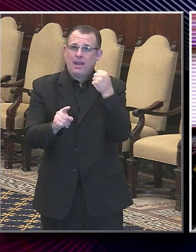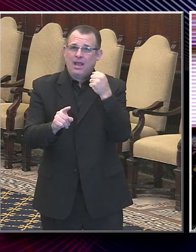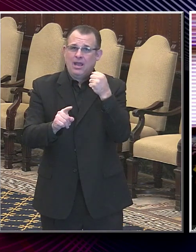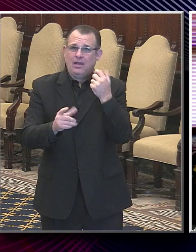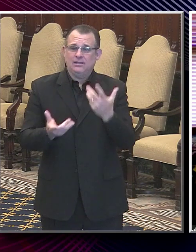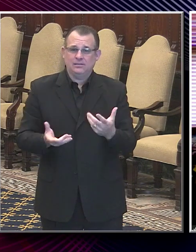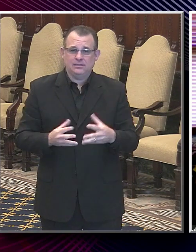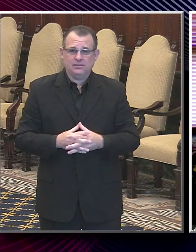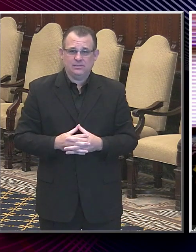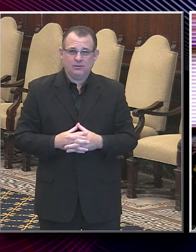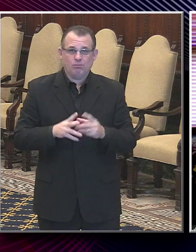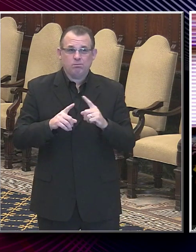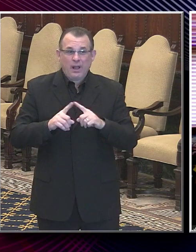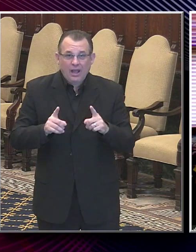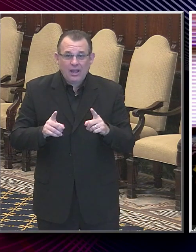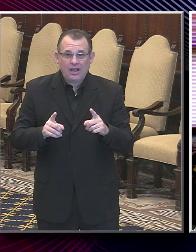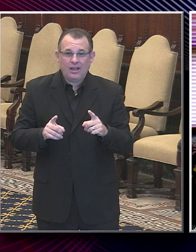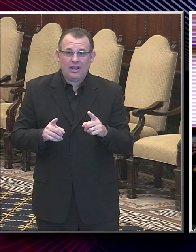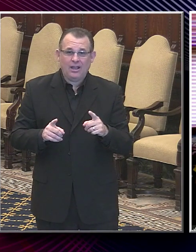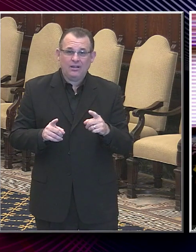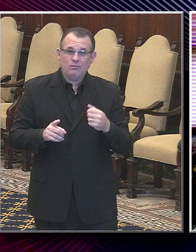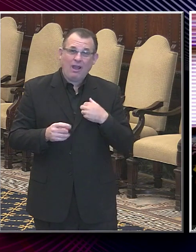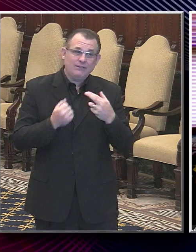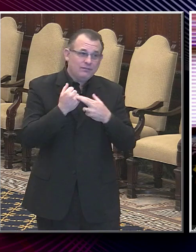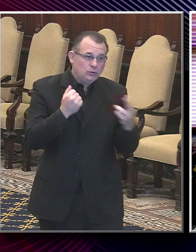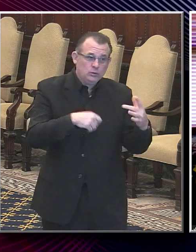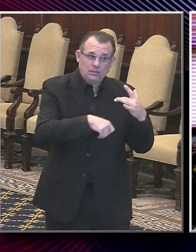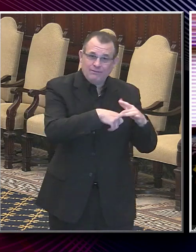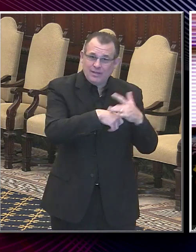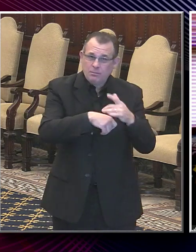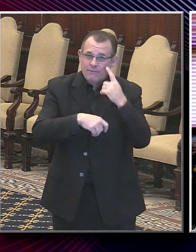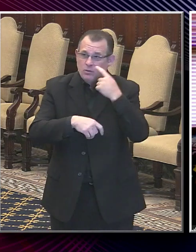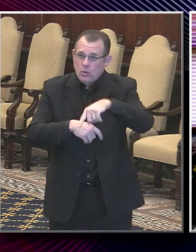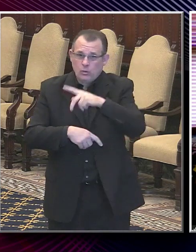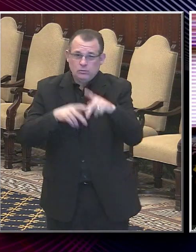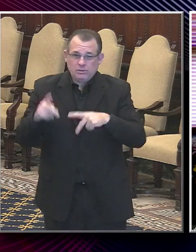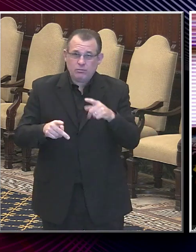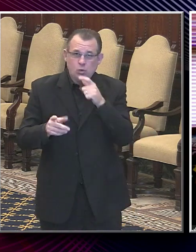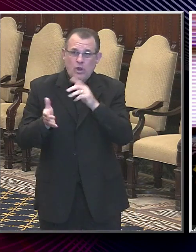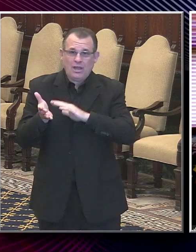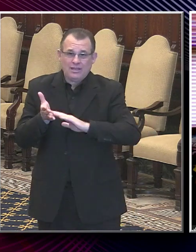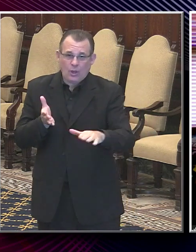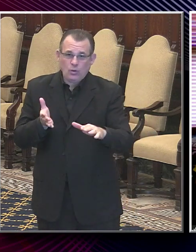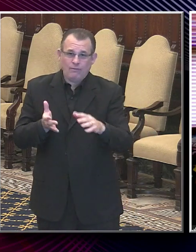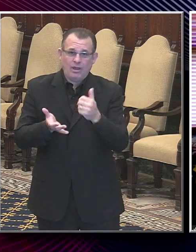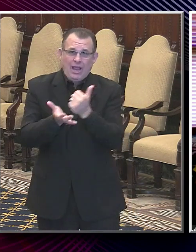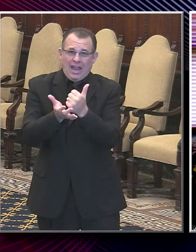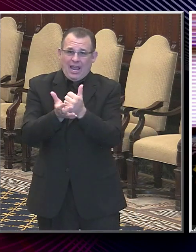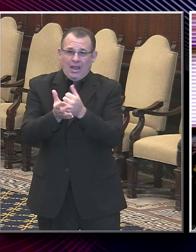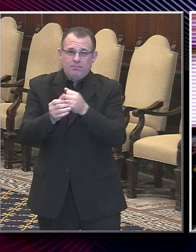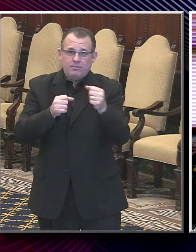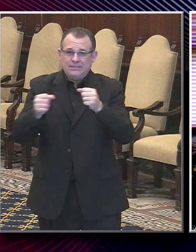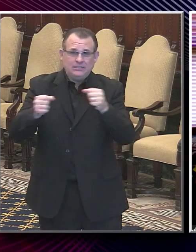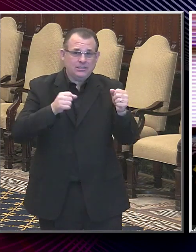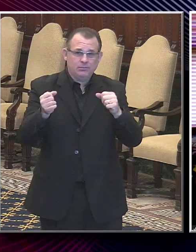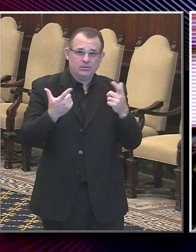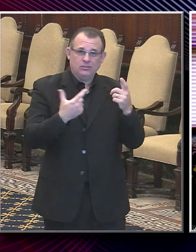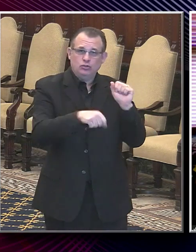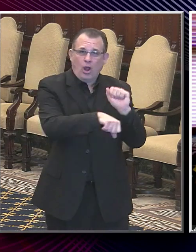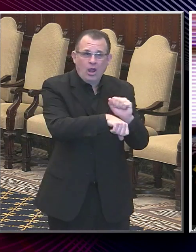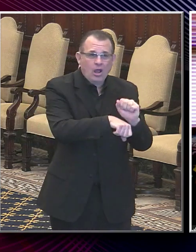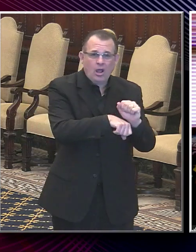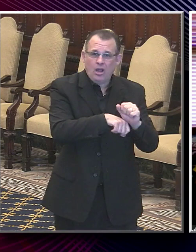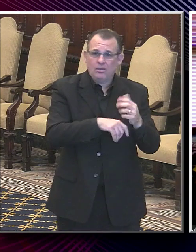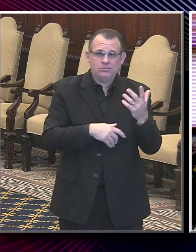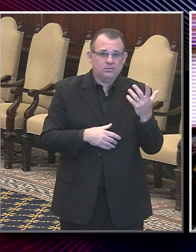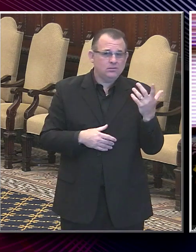have resources available for employees that are being laid off to try to get them in a portal for them to work through so